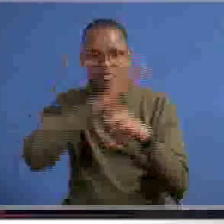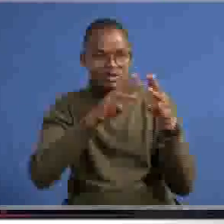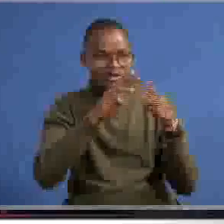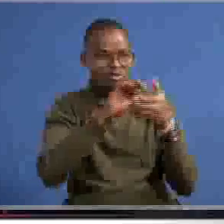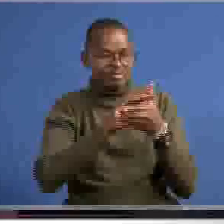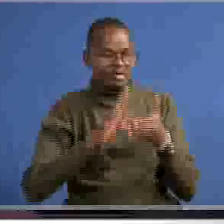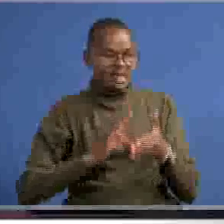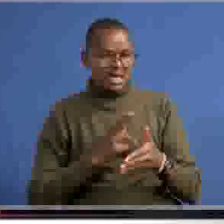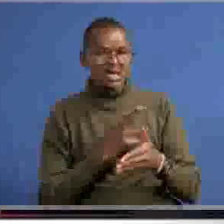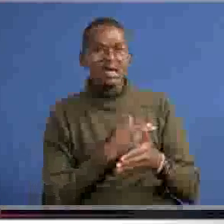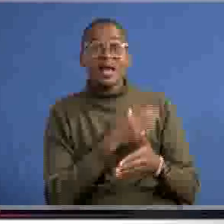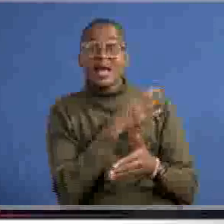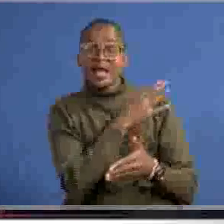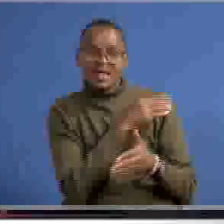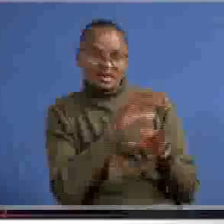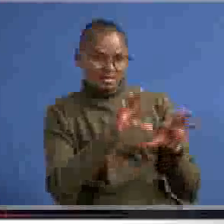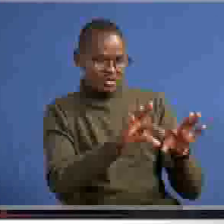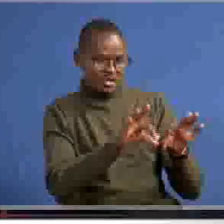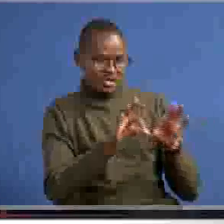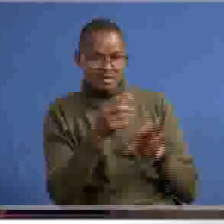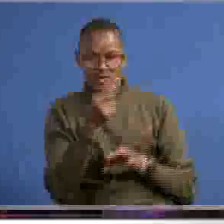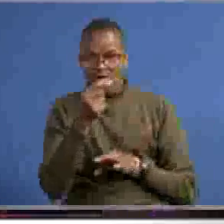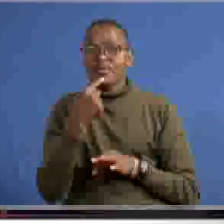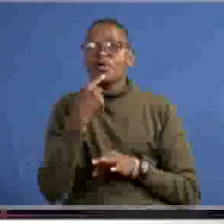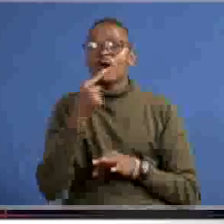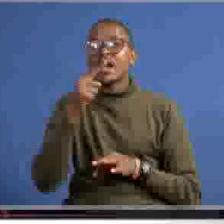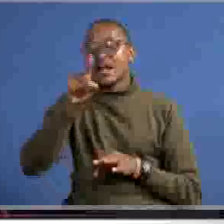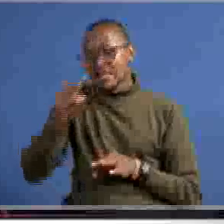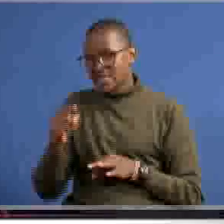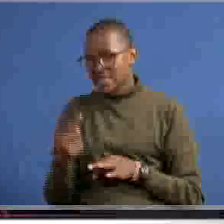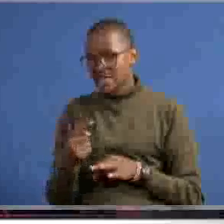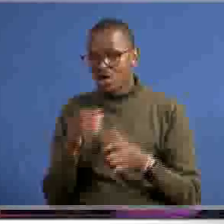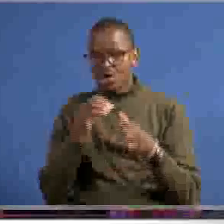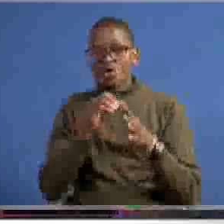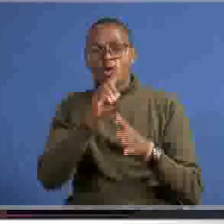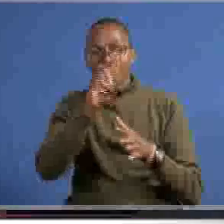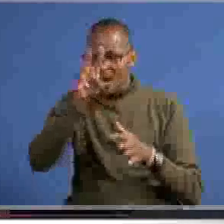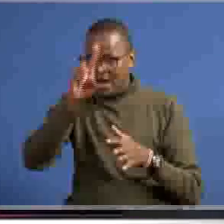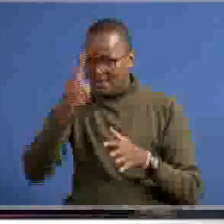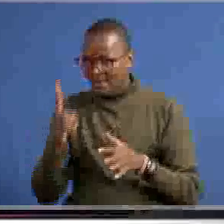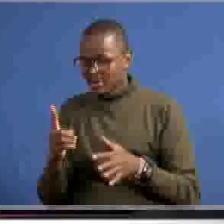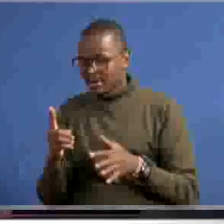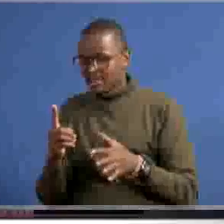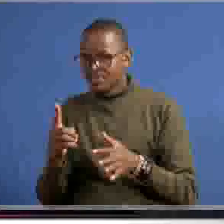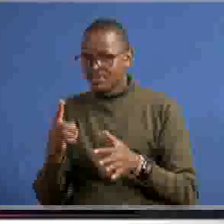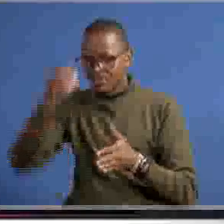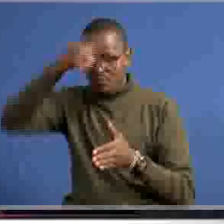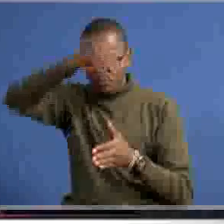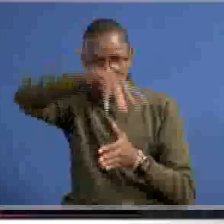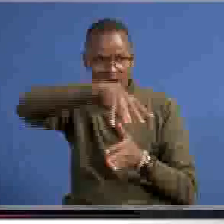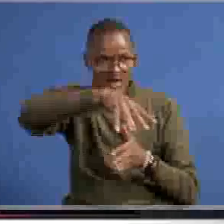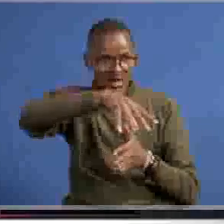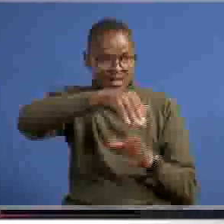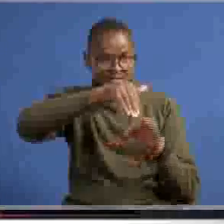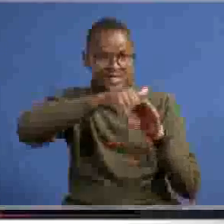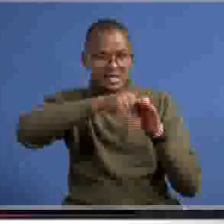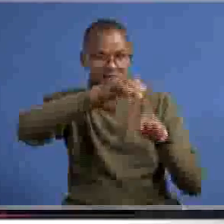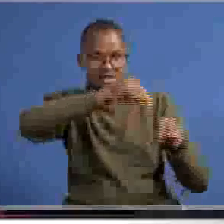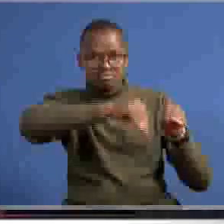and you take your money the hundred thousand or 1 million put it in their